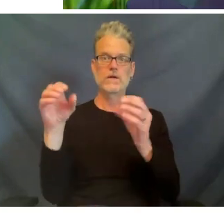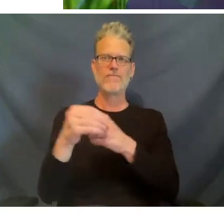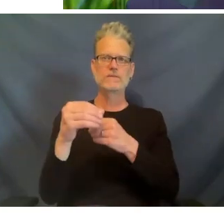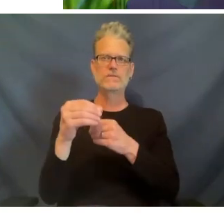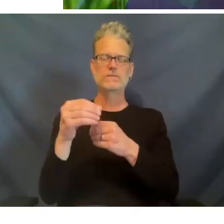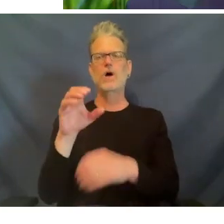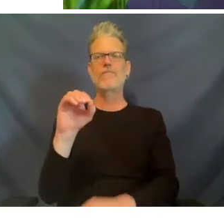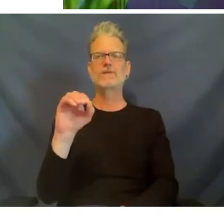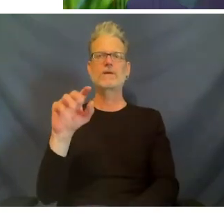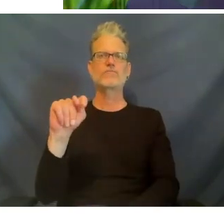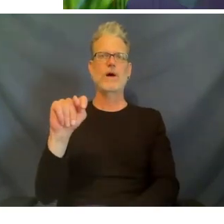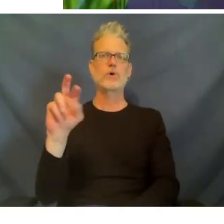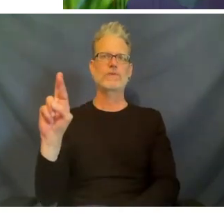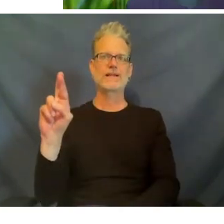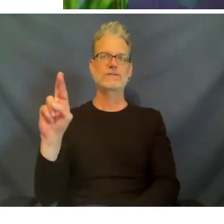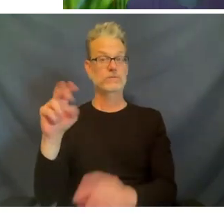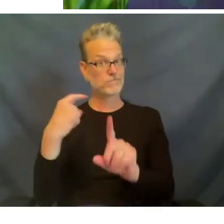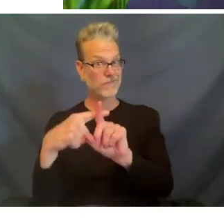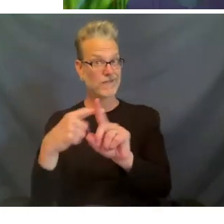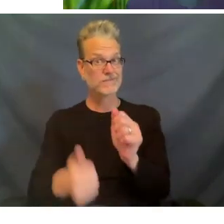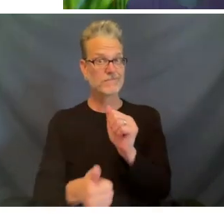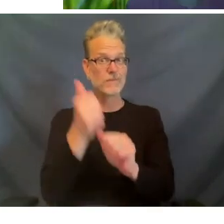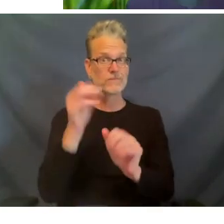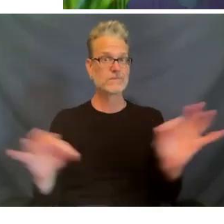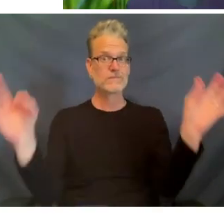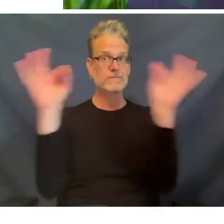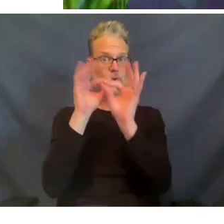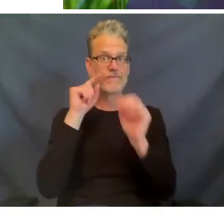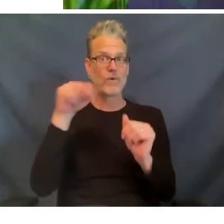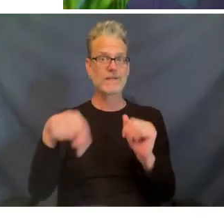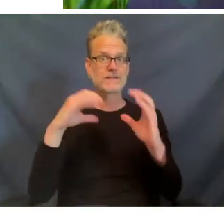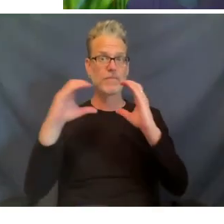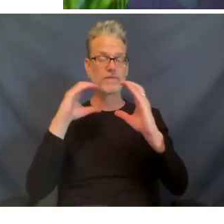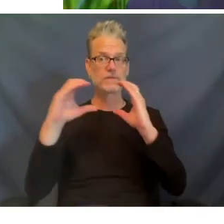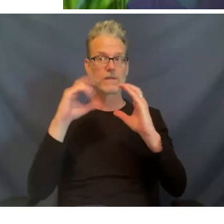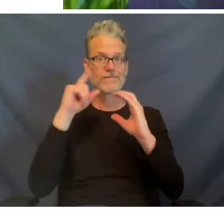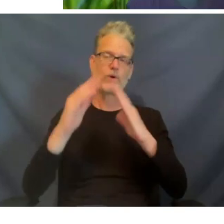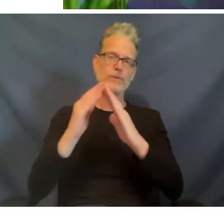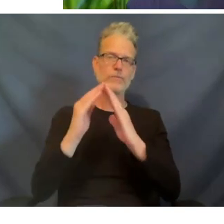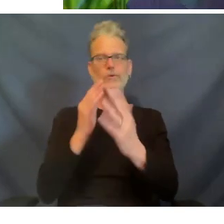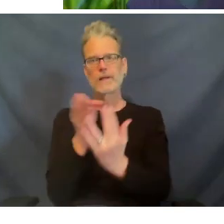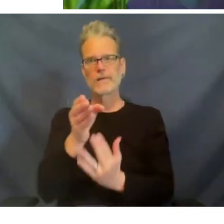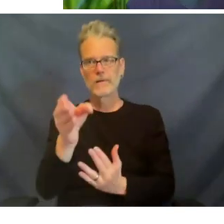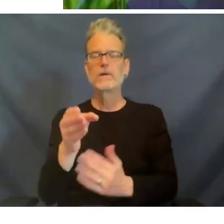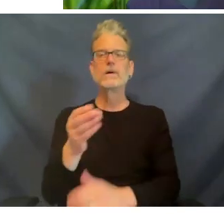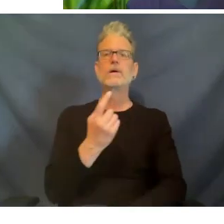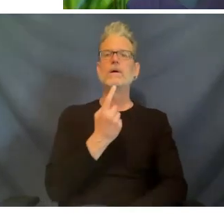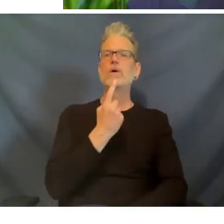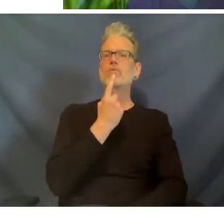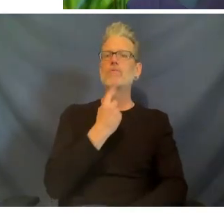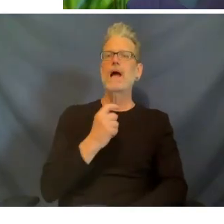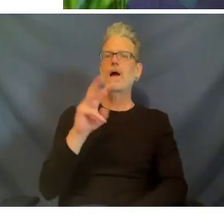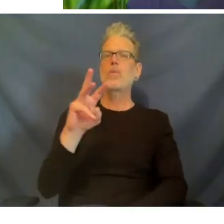and probably most important to this conversation for Community Navigator communities, is the Red Wataya. And